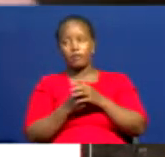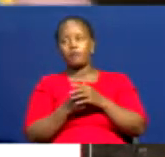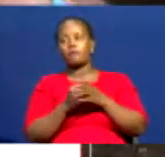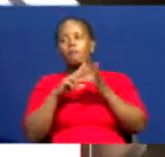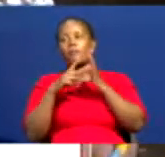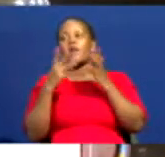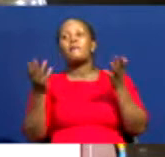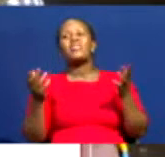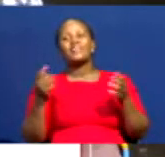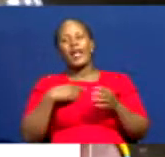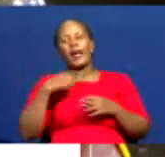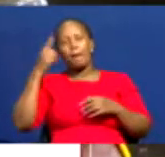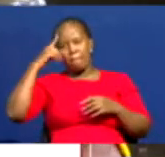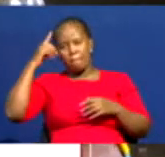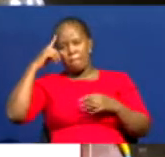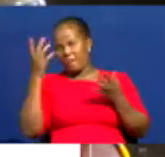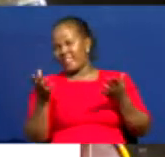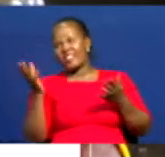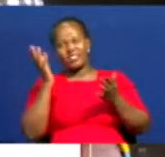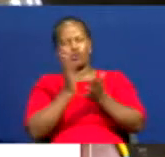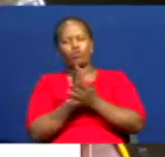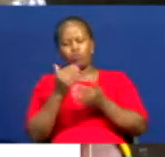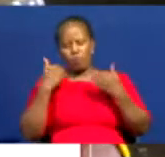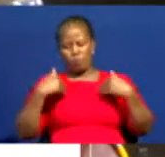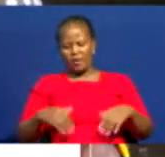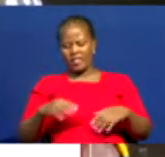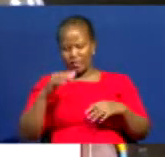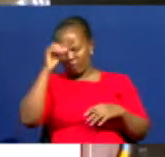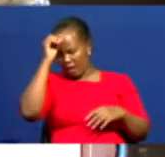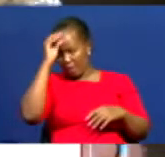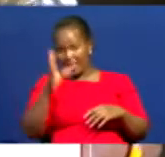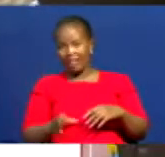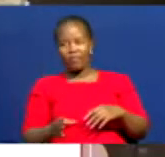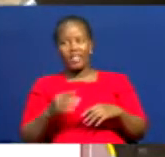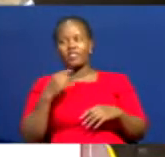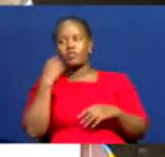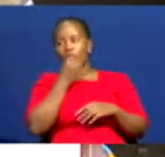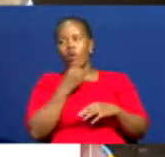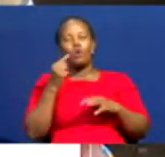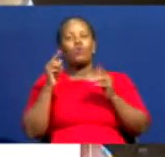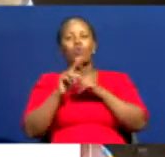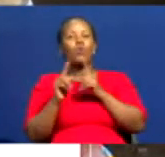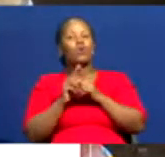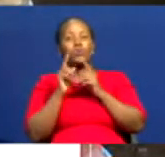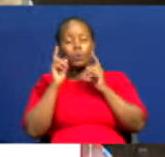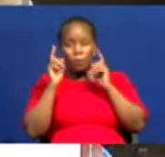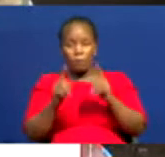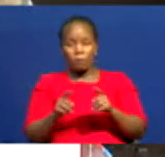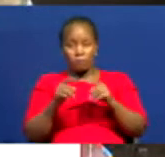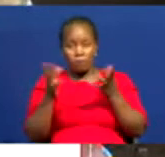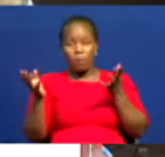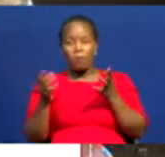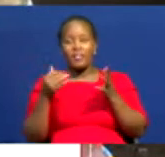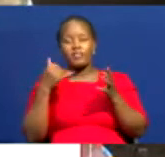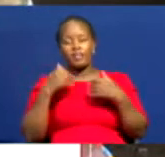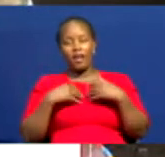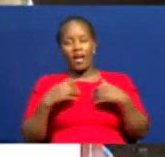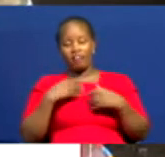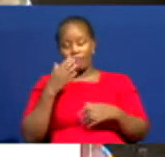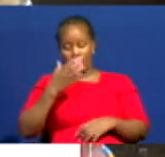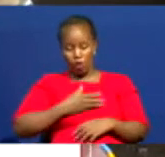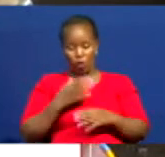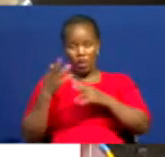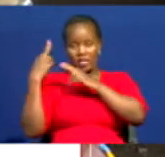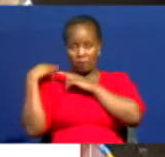So I think I'm a governor who doesn't wait also. I need to also play my role